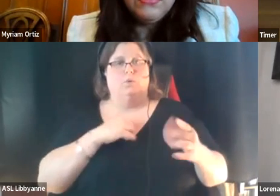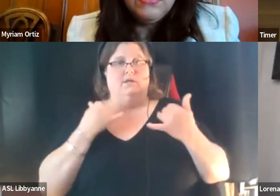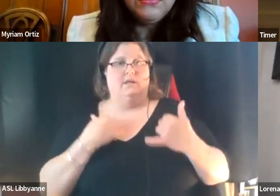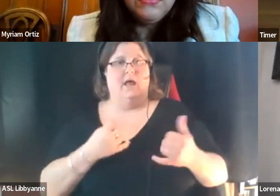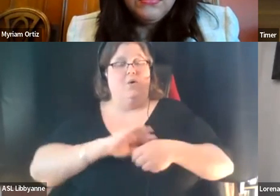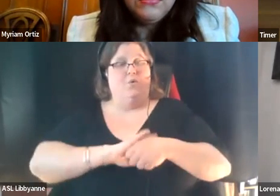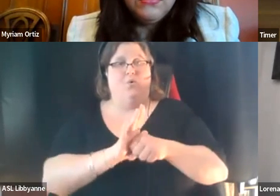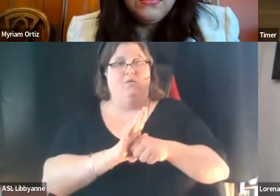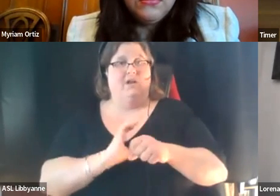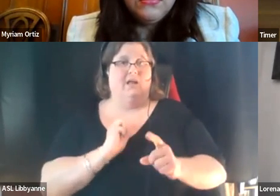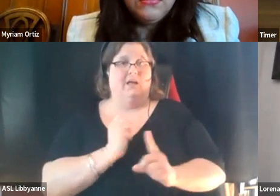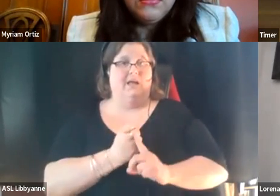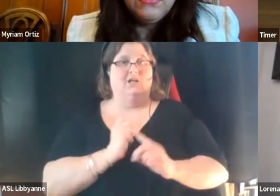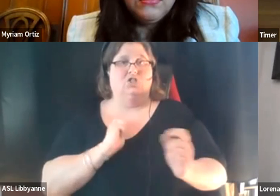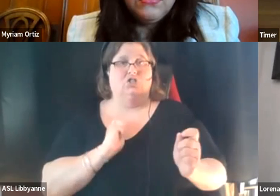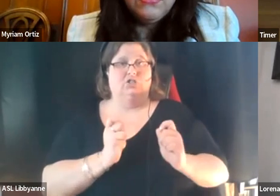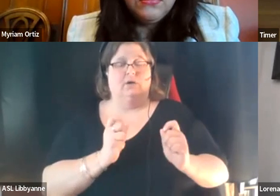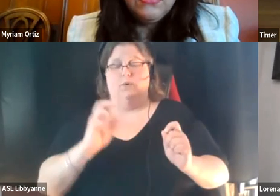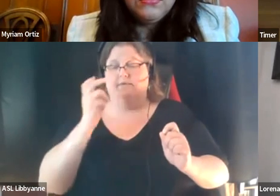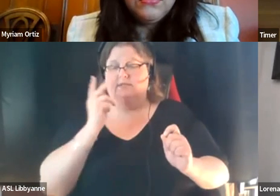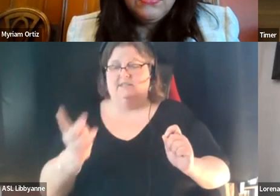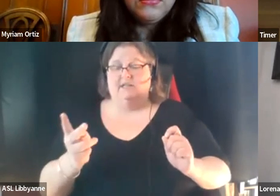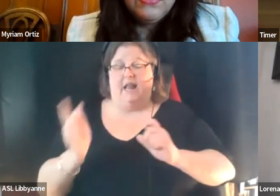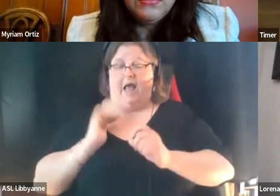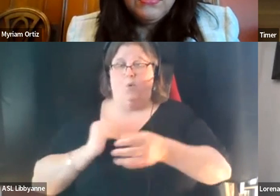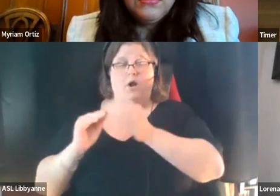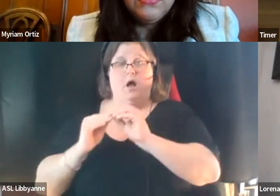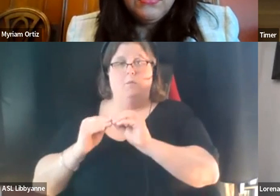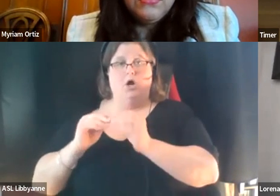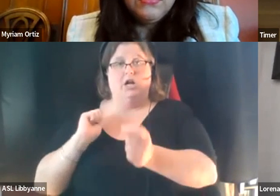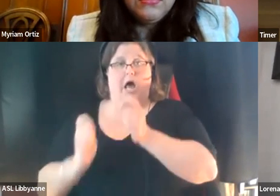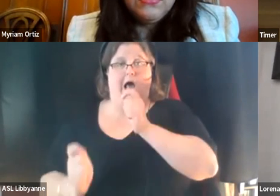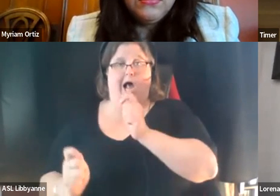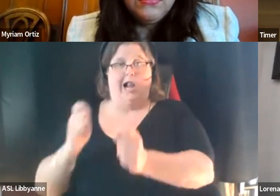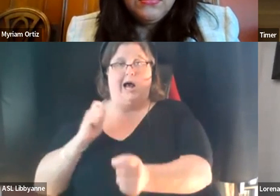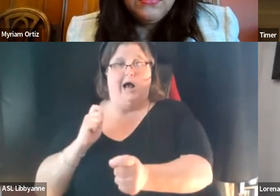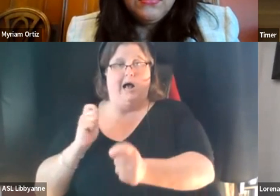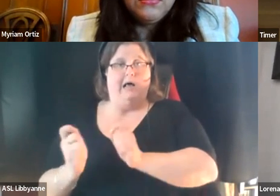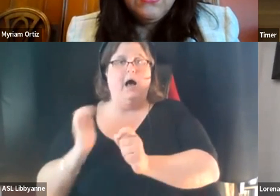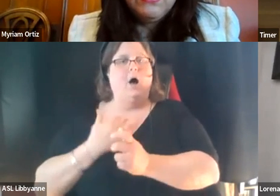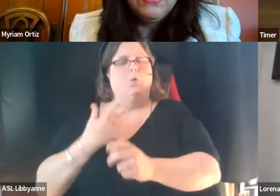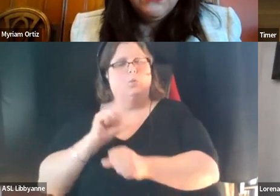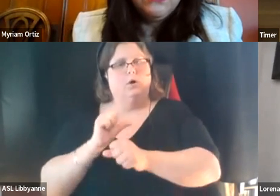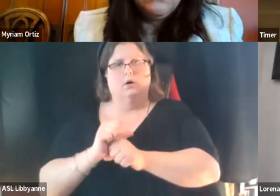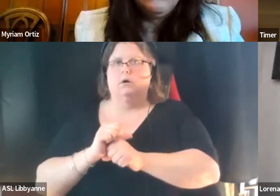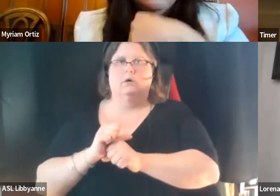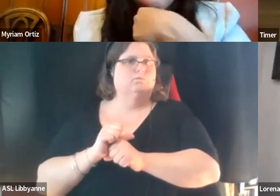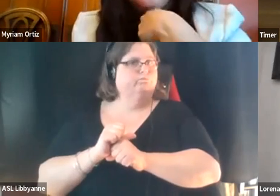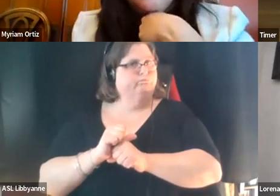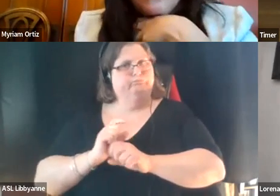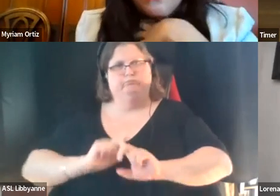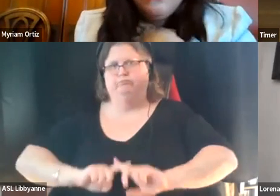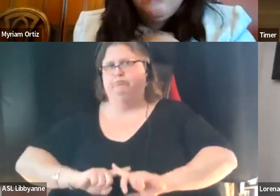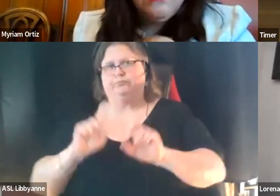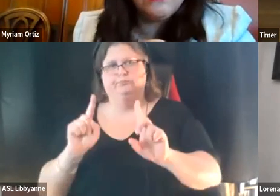of a pandemic, that is directly affecting our numbers, and it's directly affecting the work we have to do. And I think that if we're